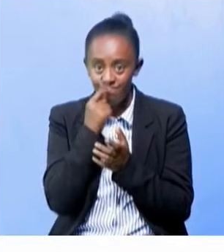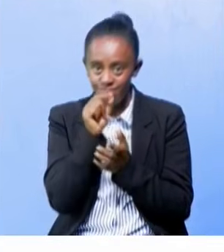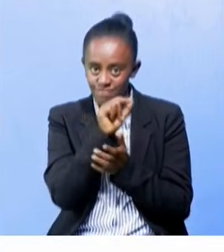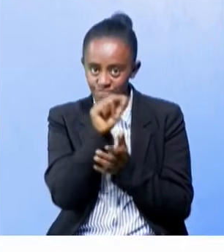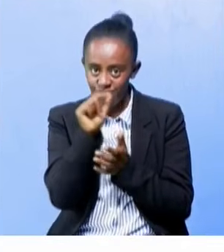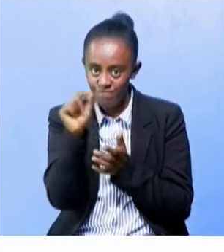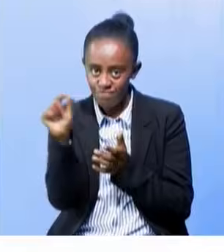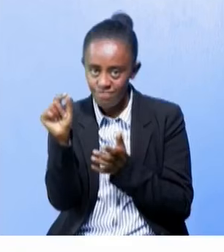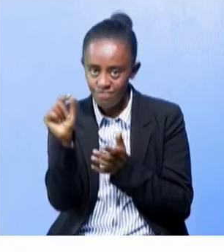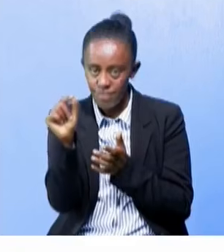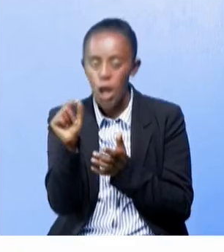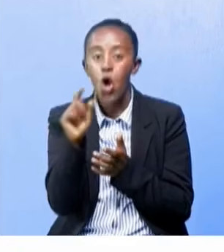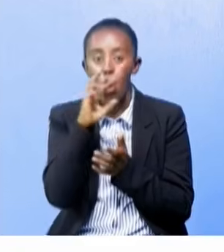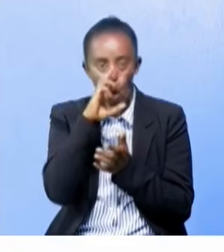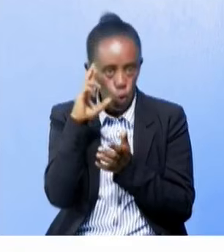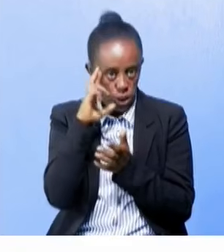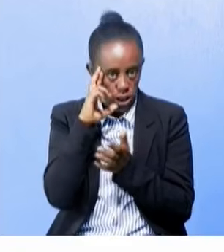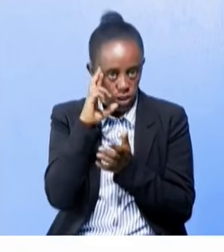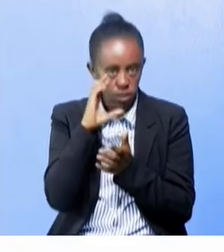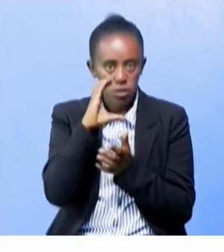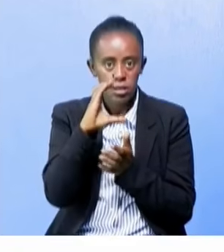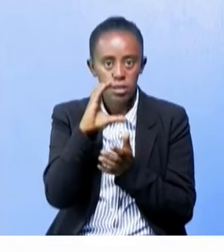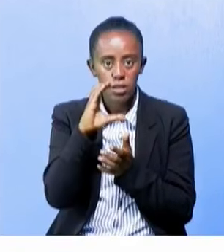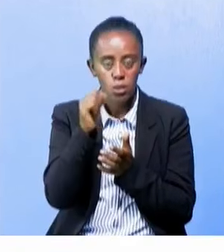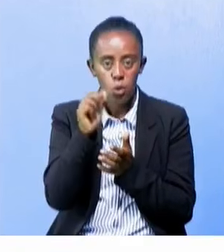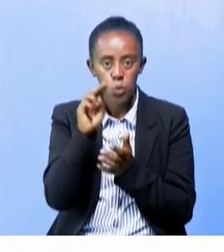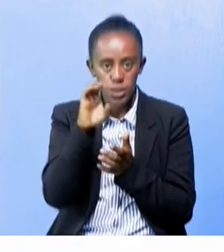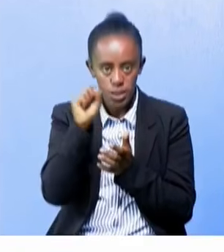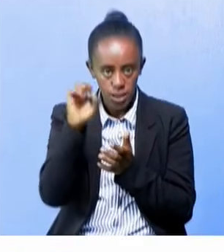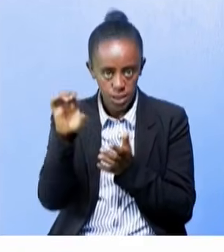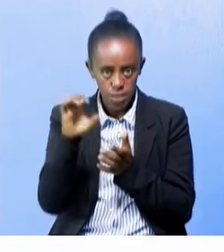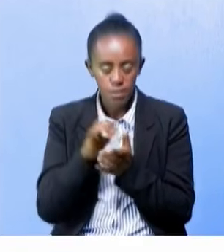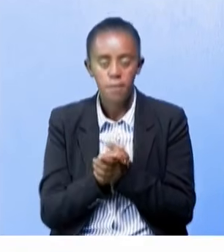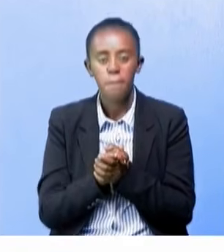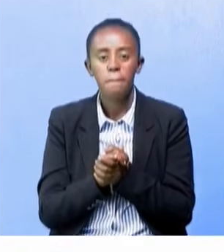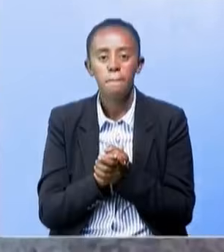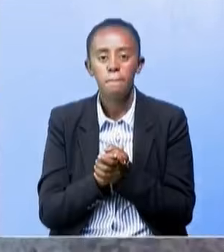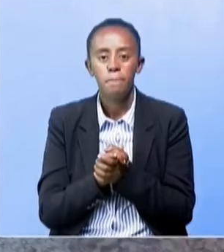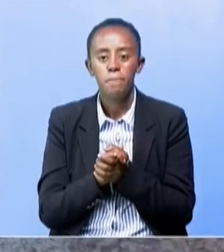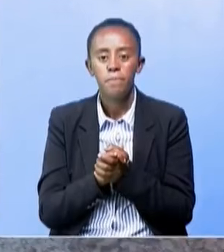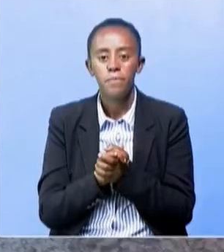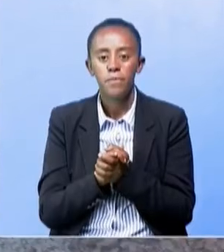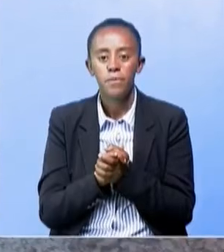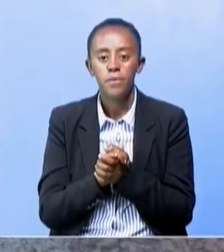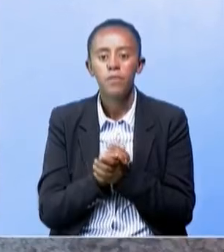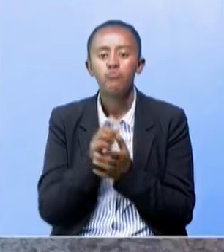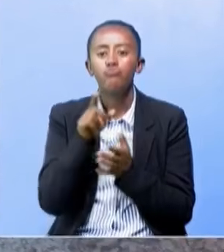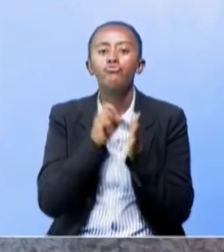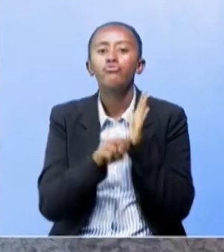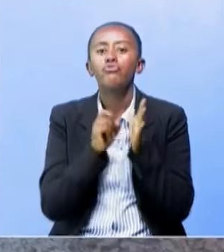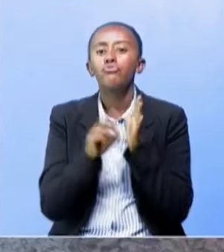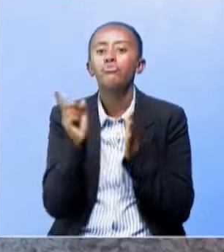the cause. The cause. So what the result of this one? What happened